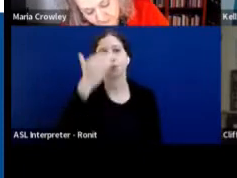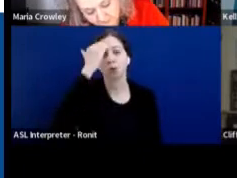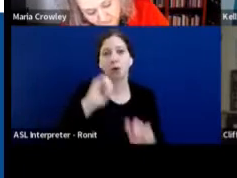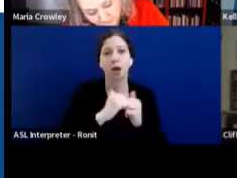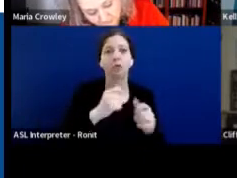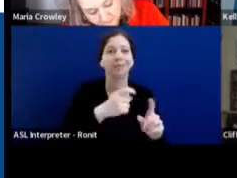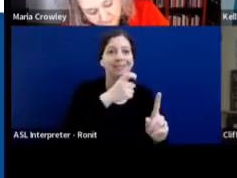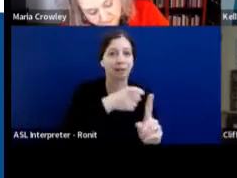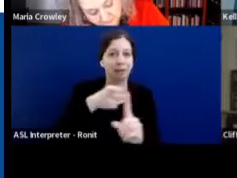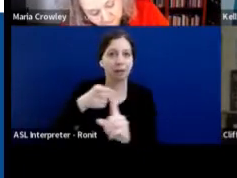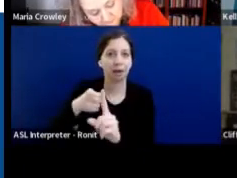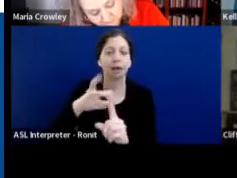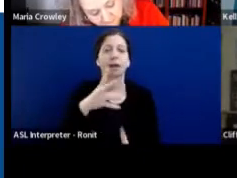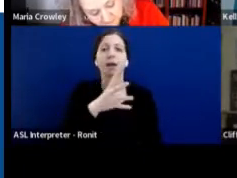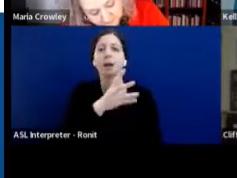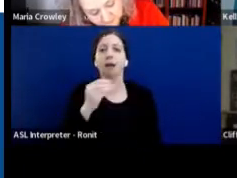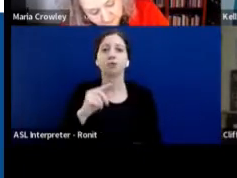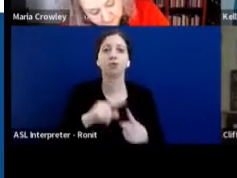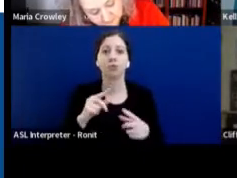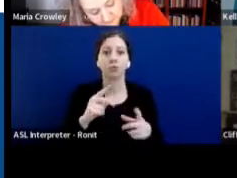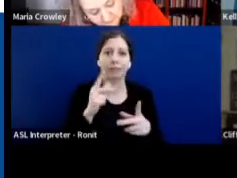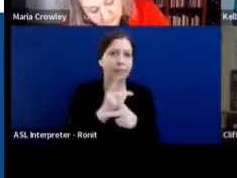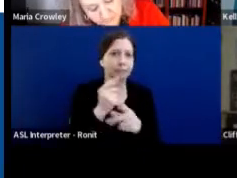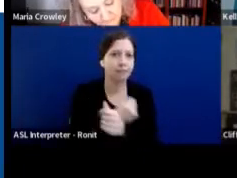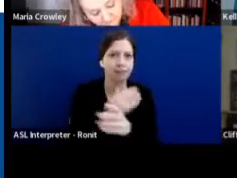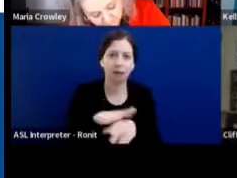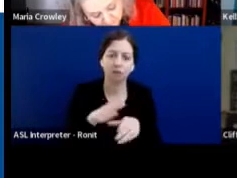delegate and to keep things on track.